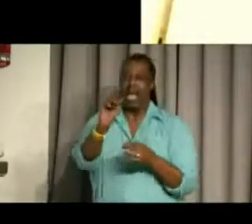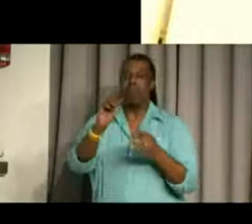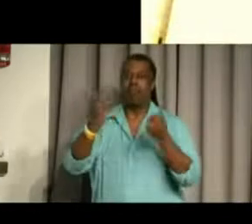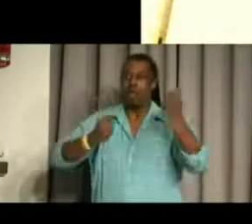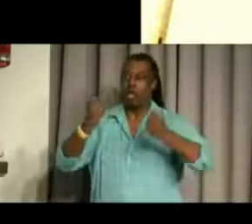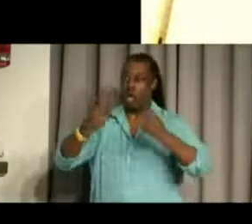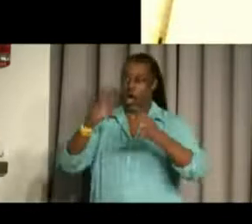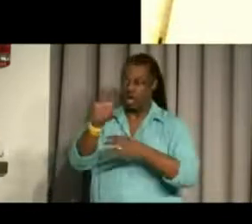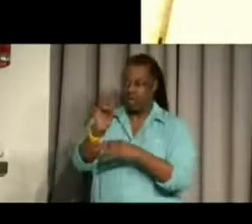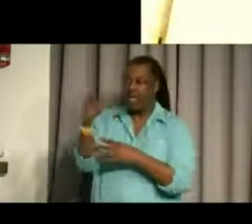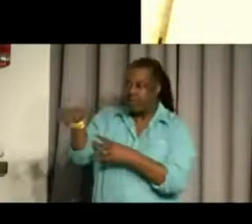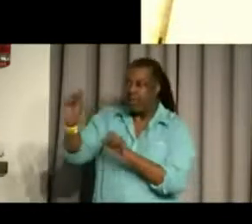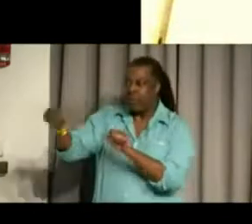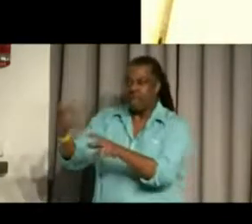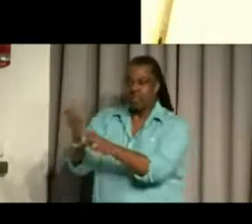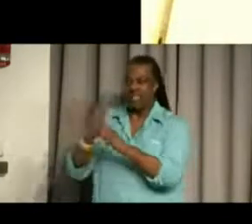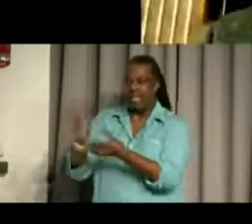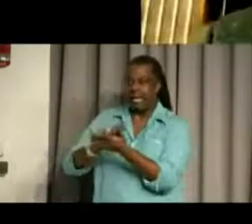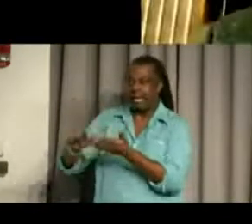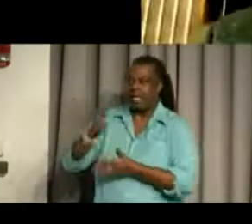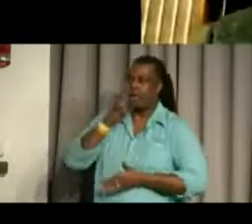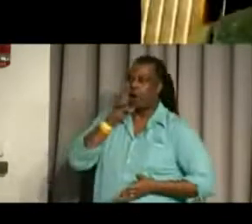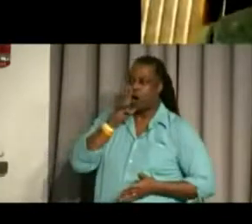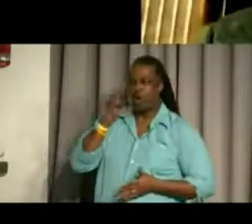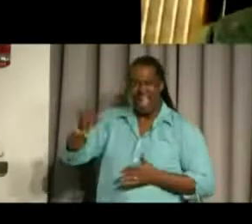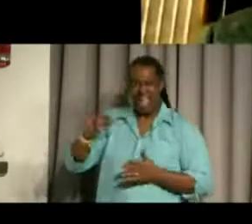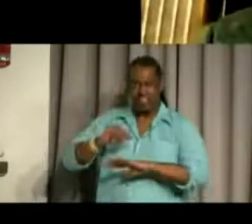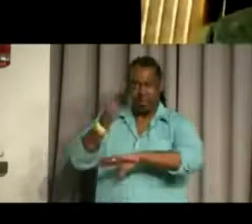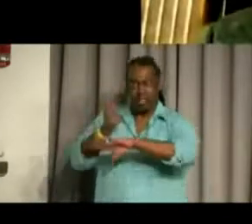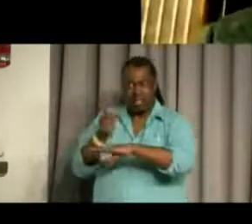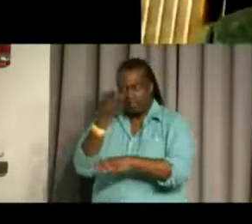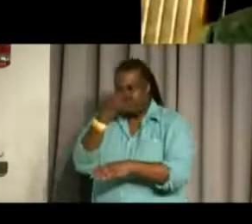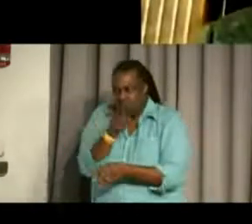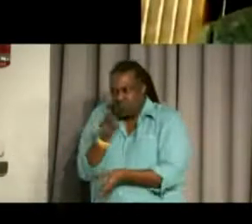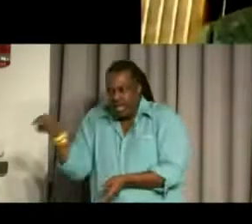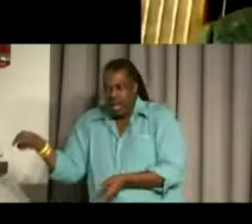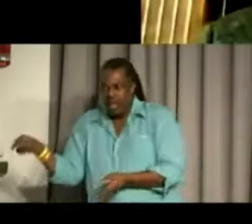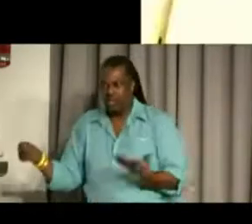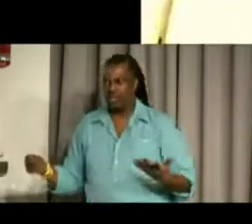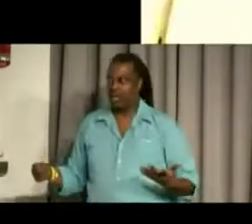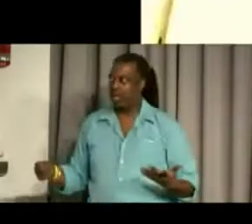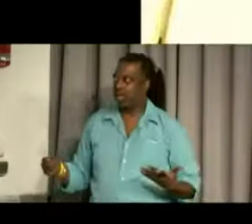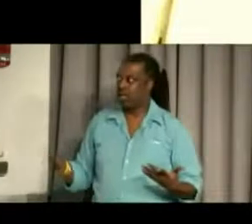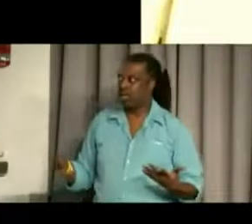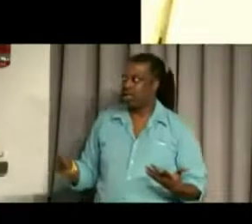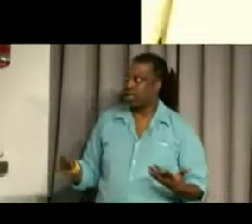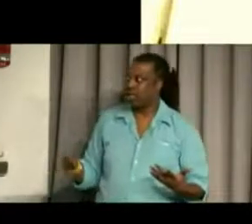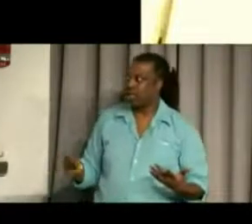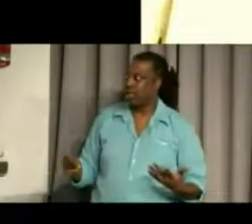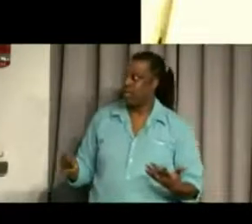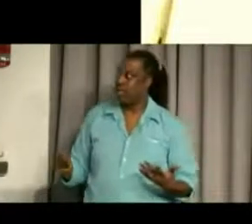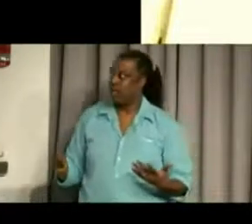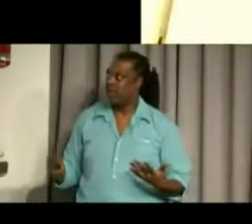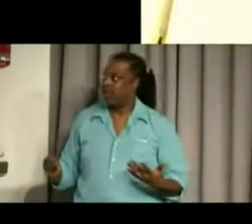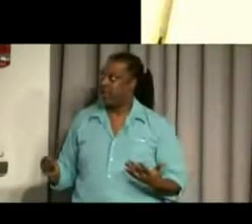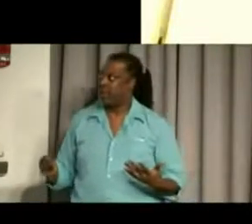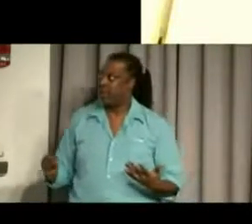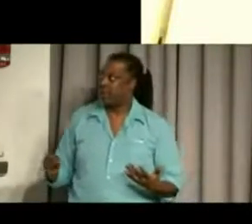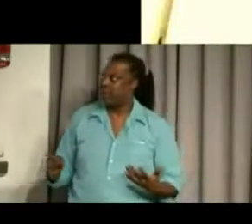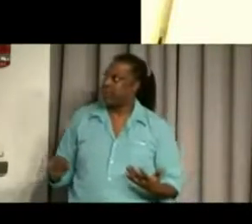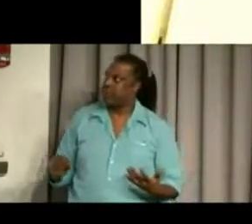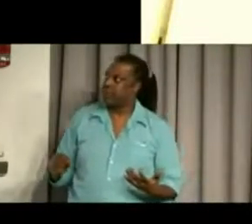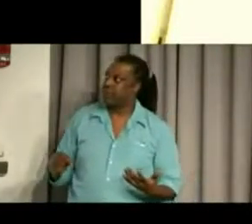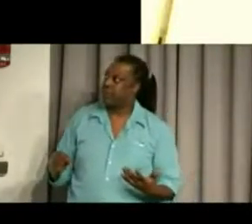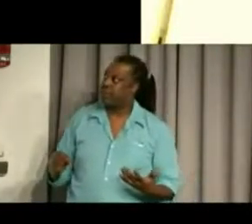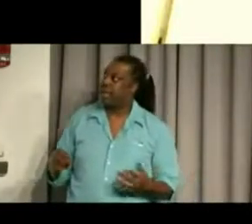clean water so they can like continue to manufacture parts because their parts were rusting on Flint water.